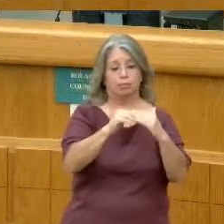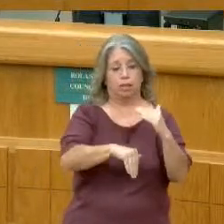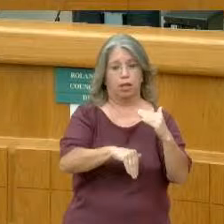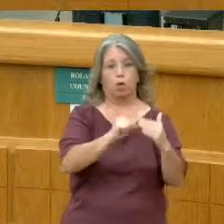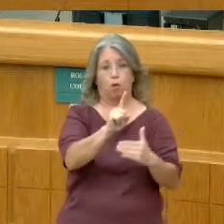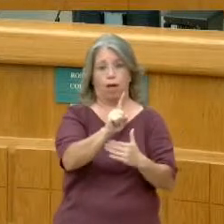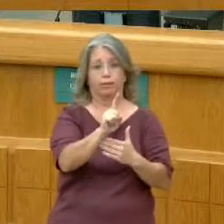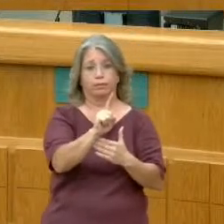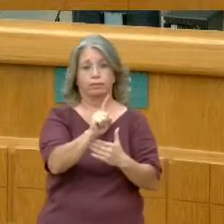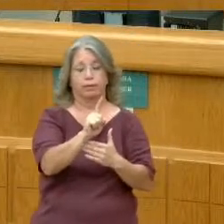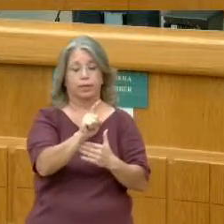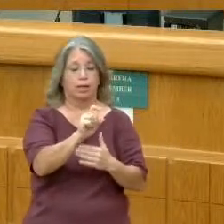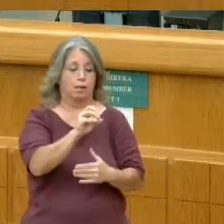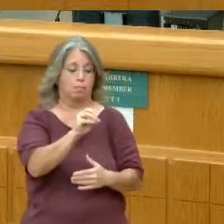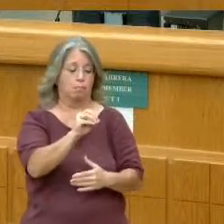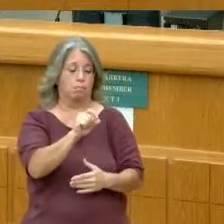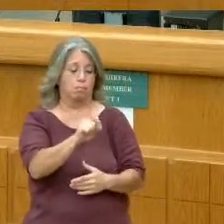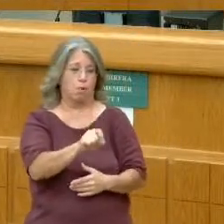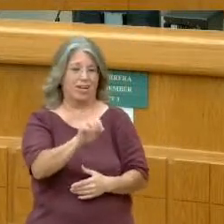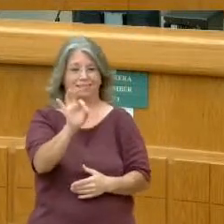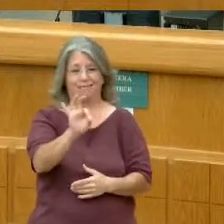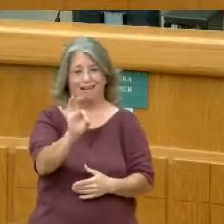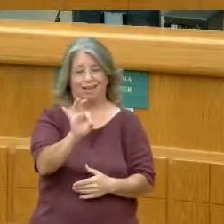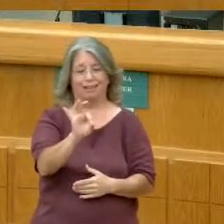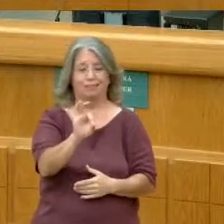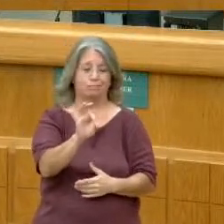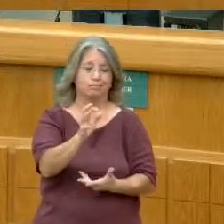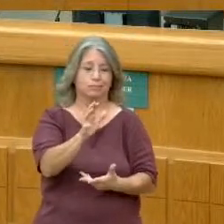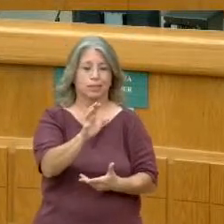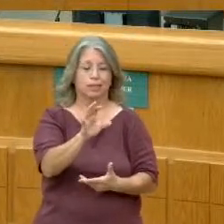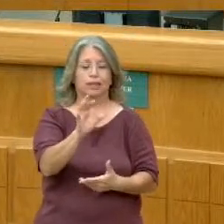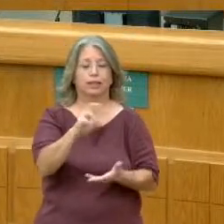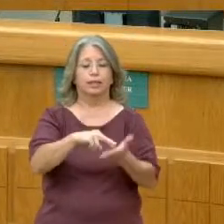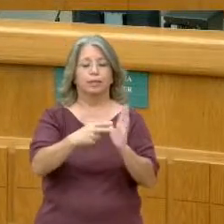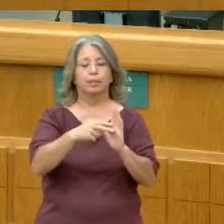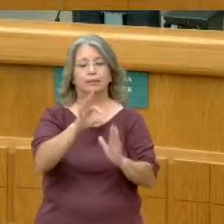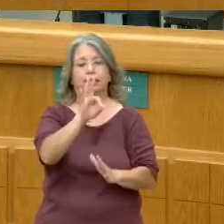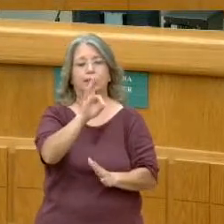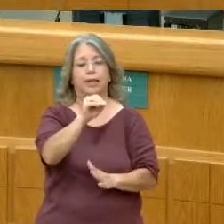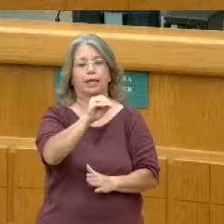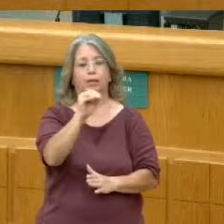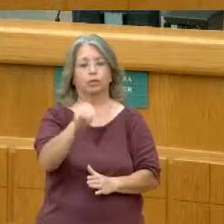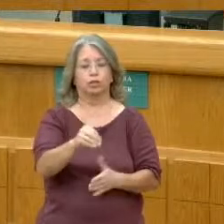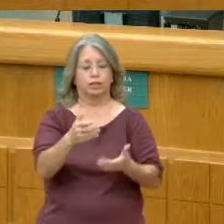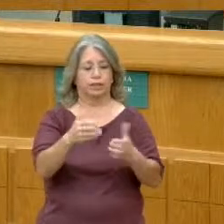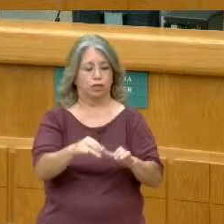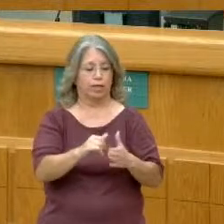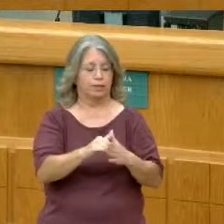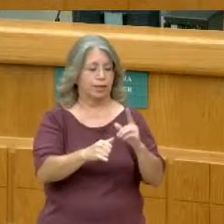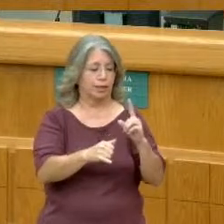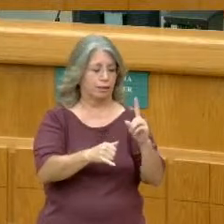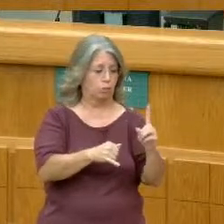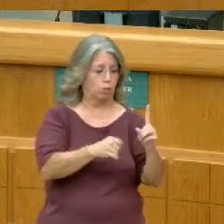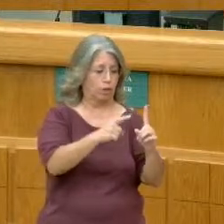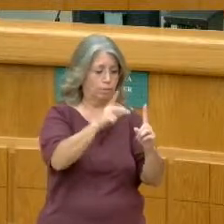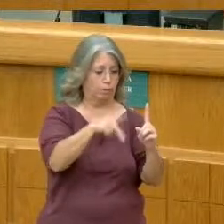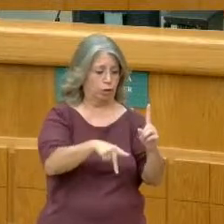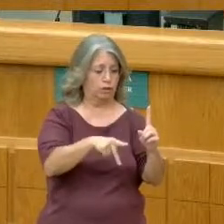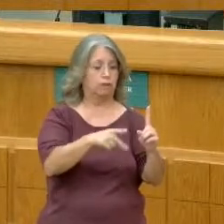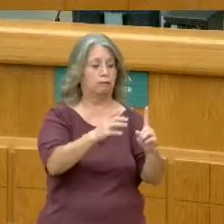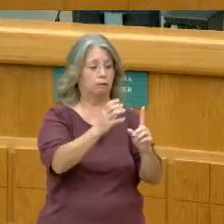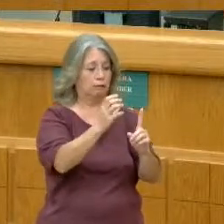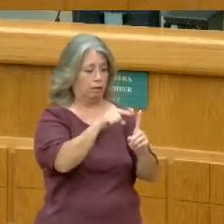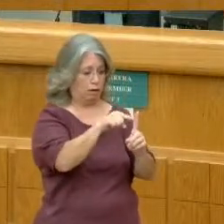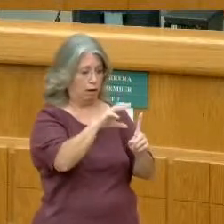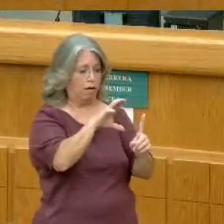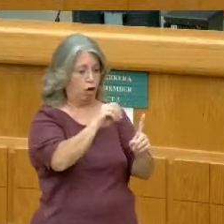so. And at 0.9, it's about the same. There's a 90% chance that each person that contracts COVID is going to pass it on to one